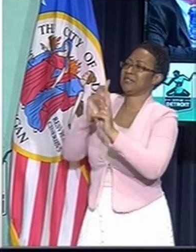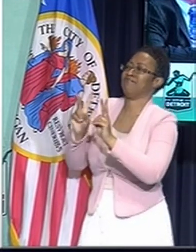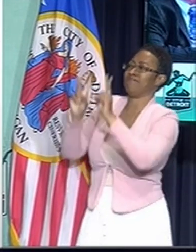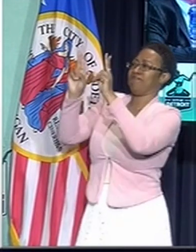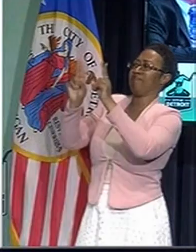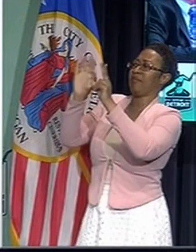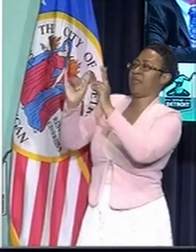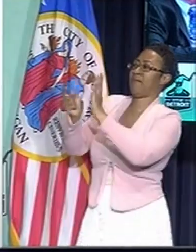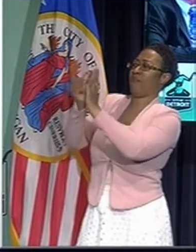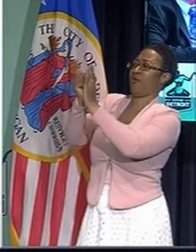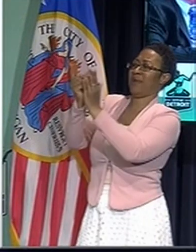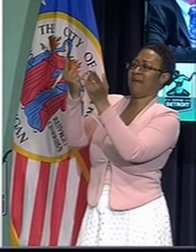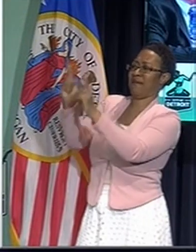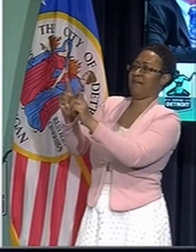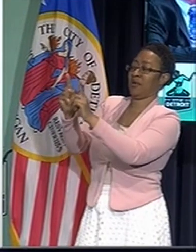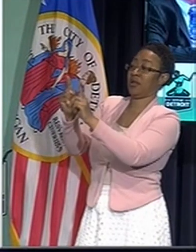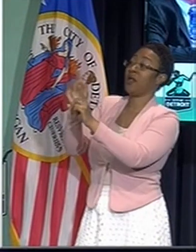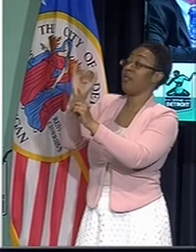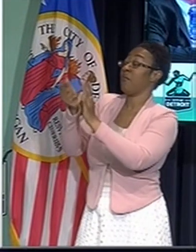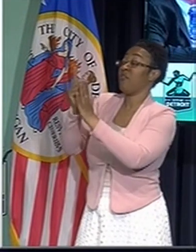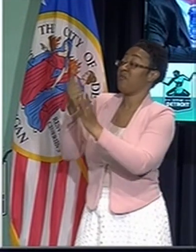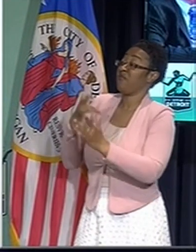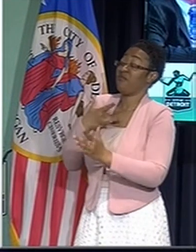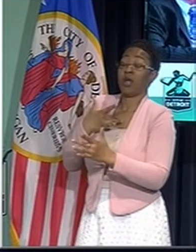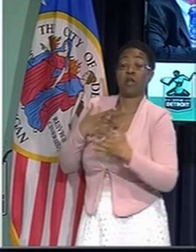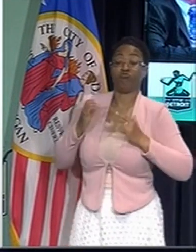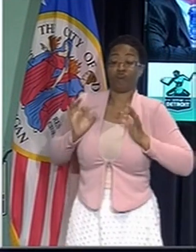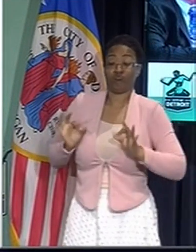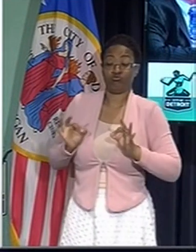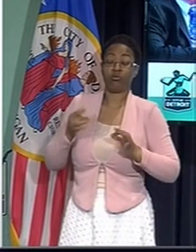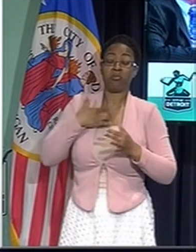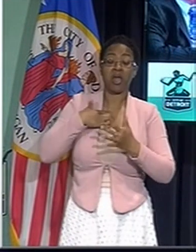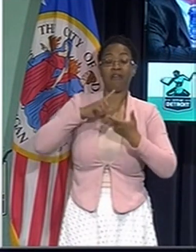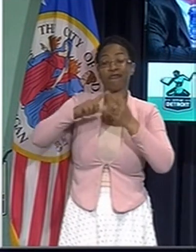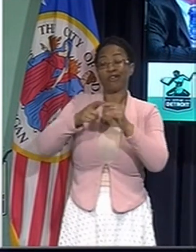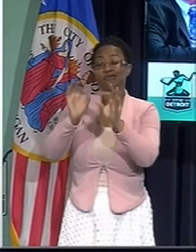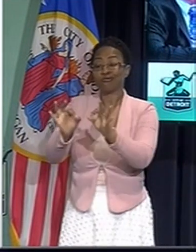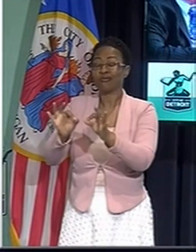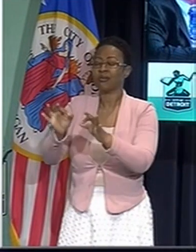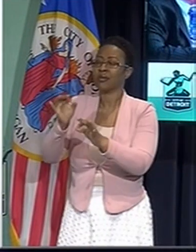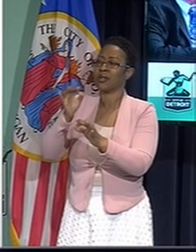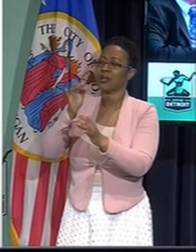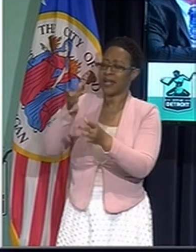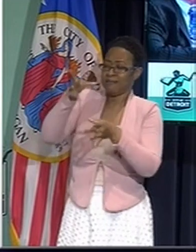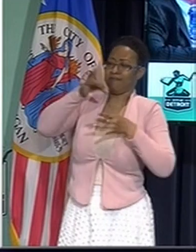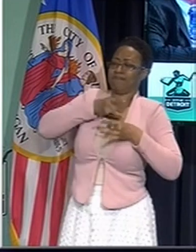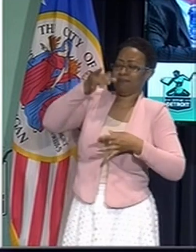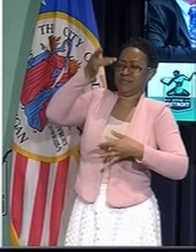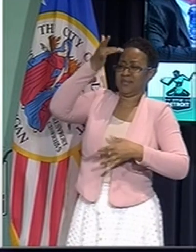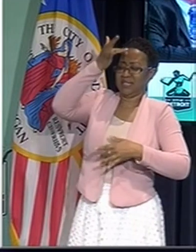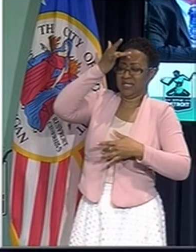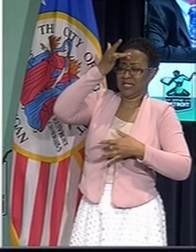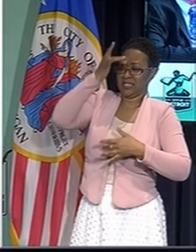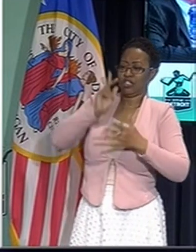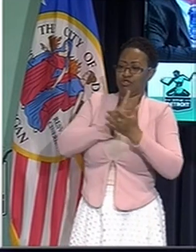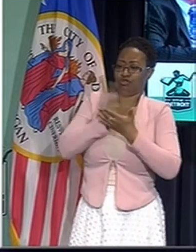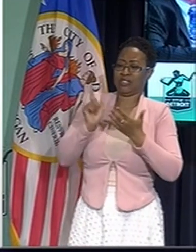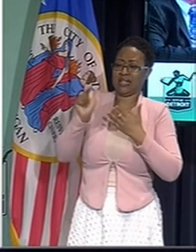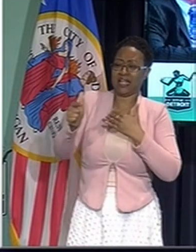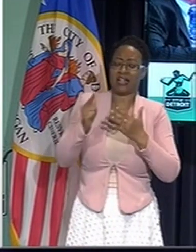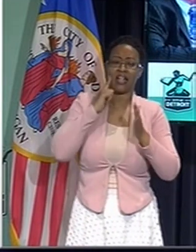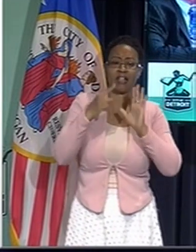earlier, if somebody, maybe they feel like, hey, I'm okay, and their friend's okay, and they get sick, and then 2 weeks later they start showing symptoms, are